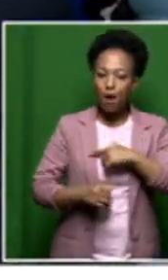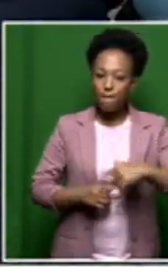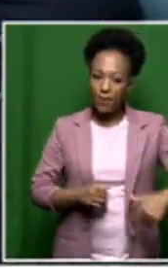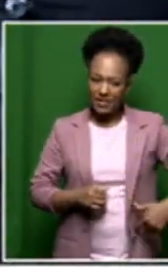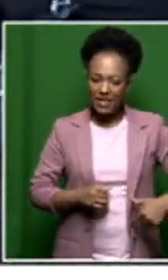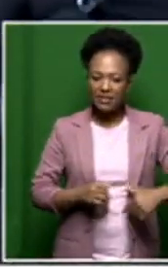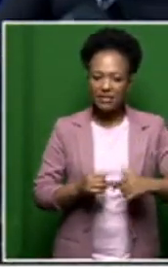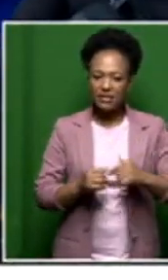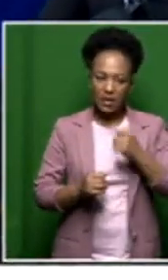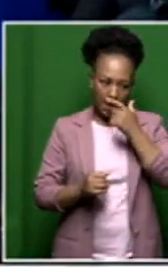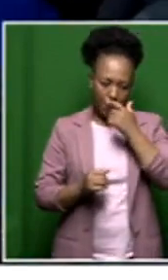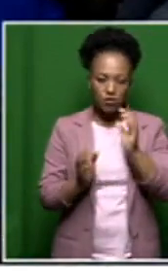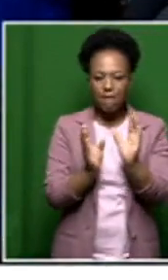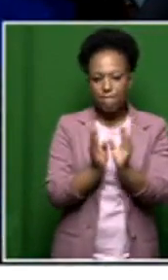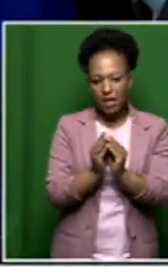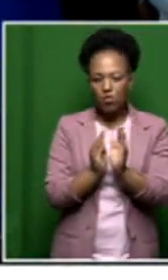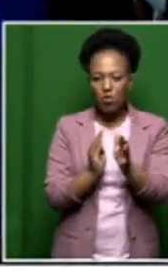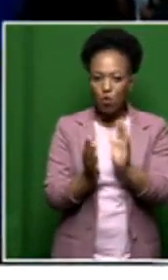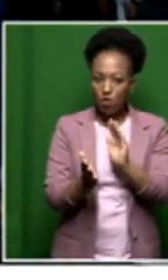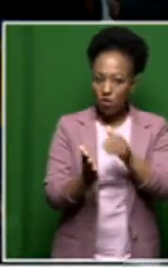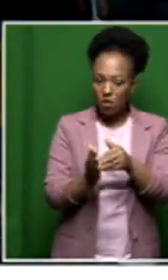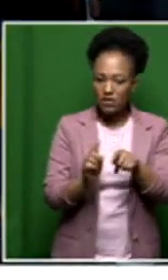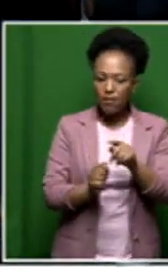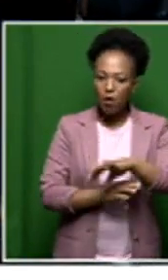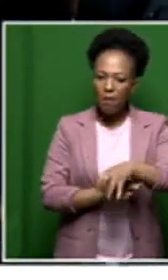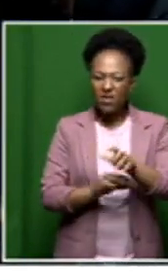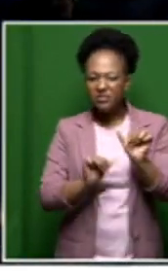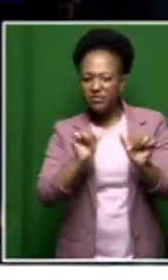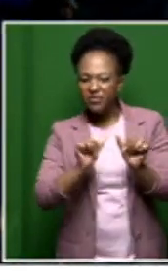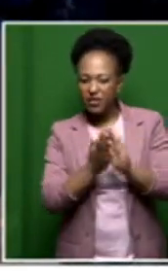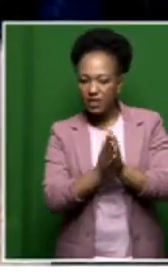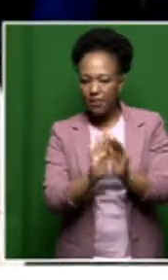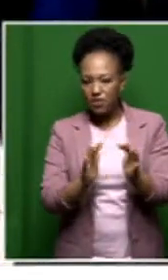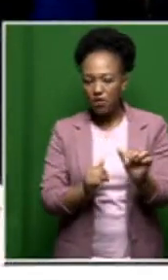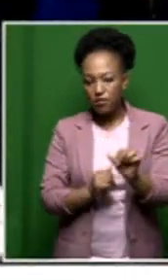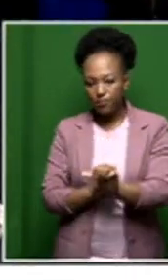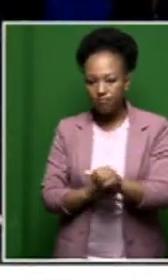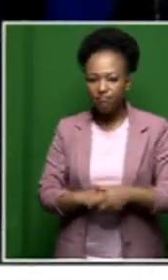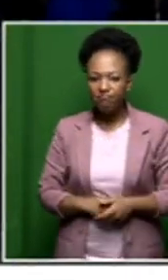President of the country, Cyril Ramaphosa, as he arrives in the province to assess the damage. Sakina, back to you.